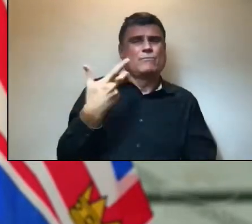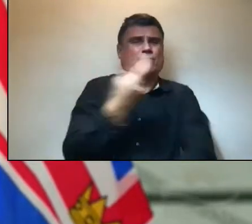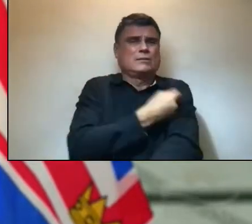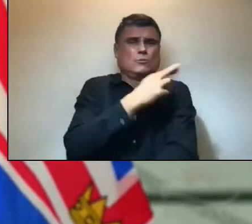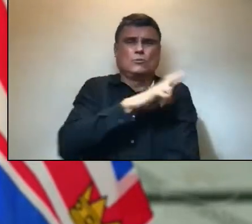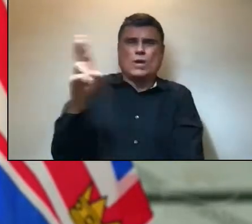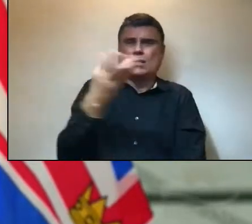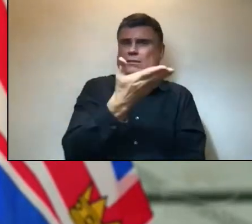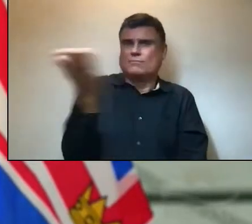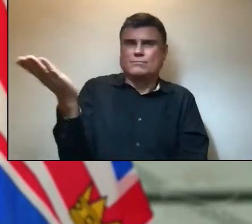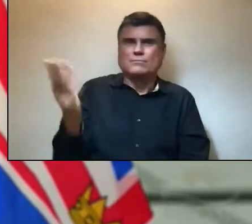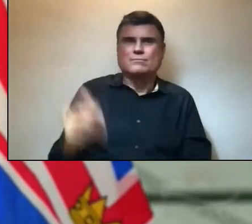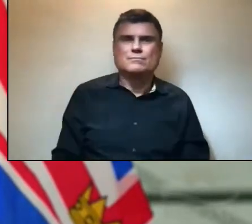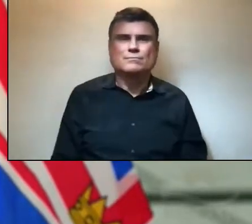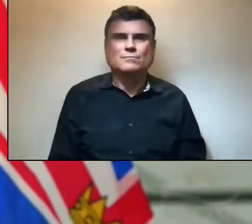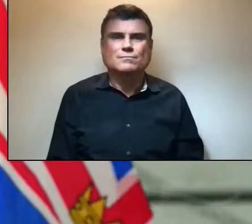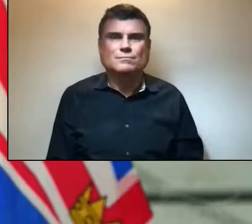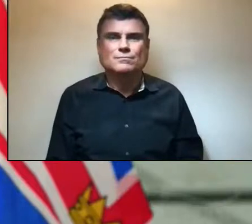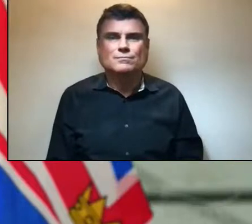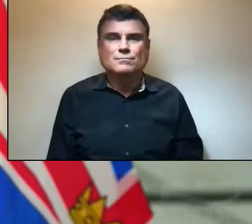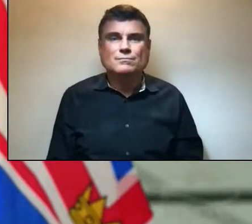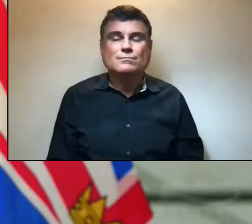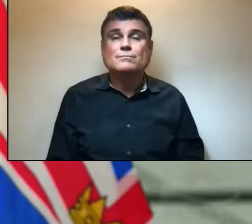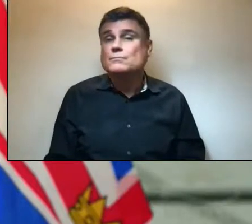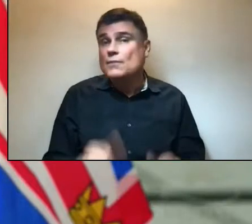Go ahead with your follow-up, Rob.